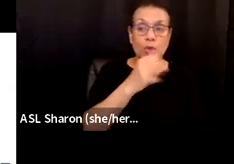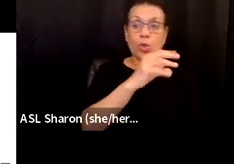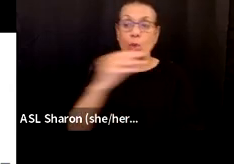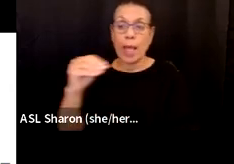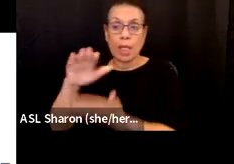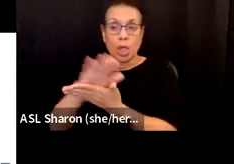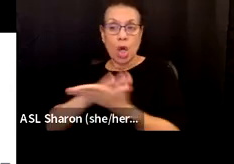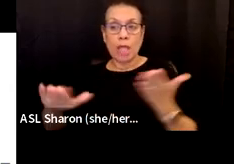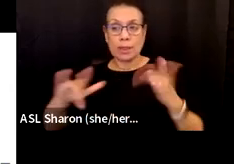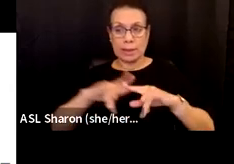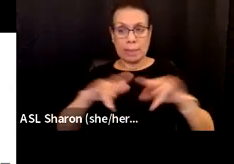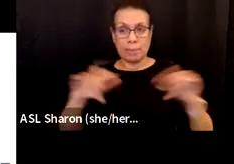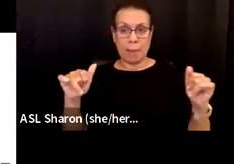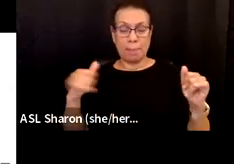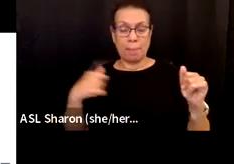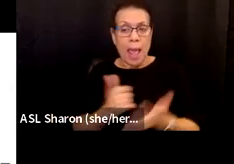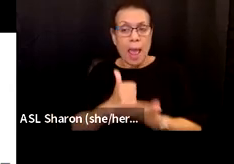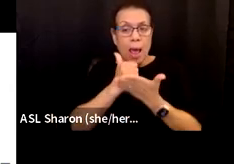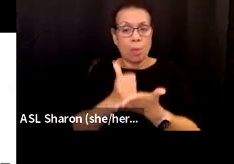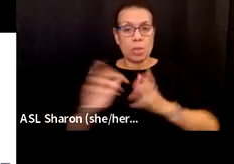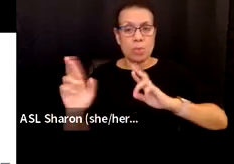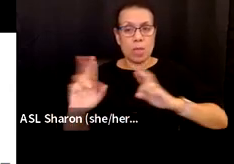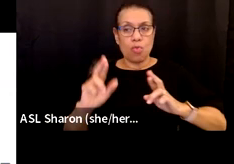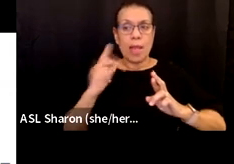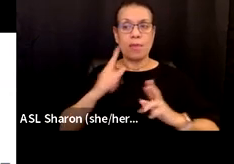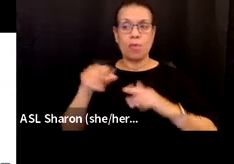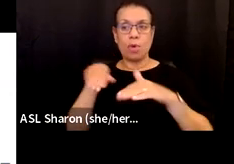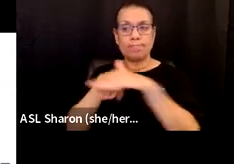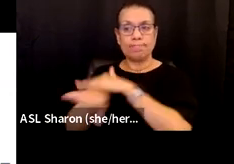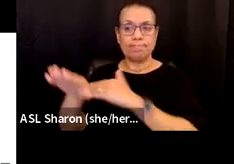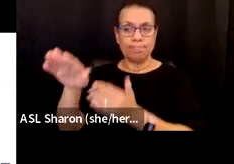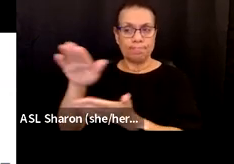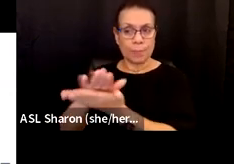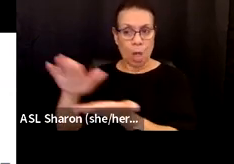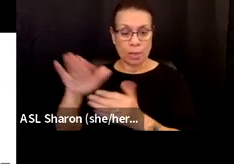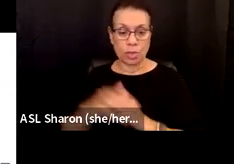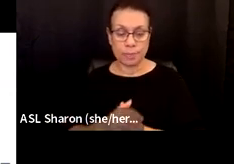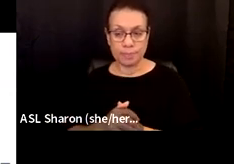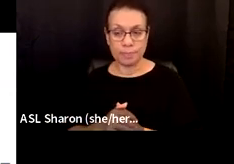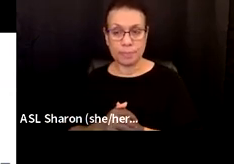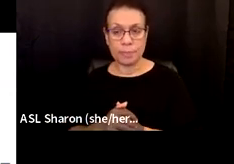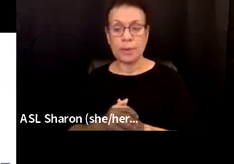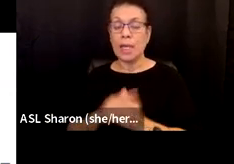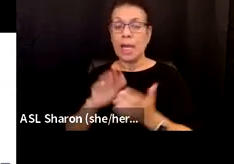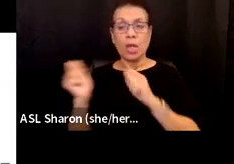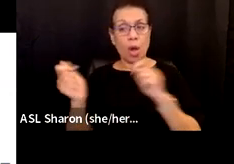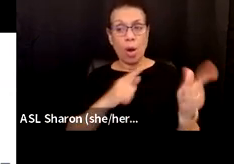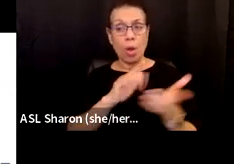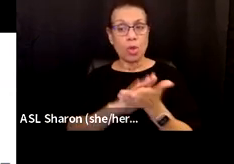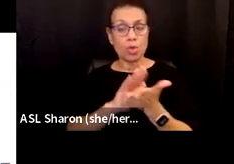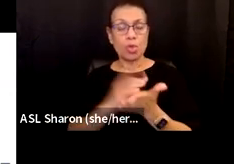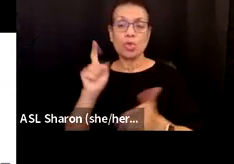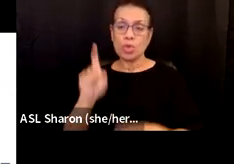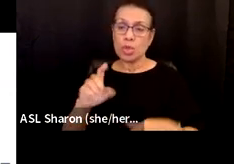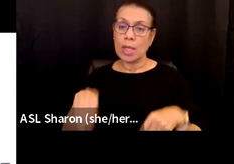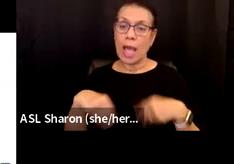environments that help prepare them for the demands of college and our schools across the system should provide